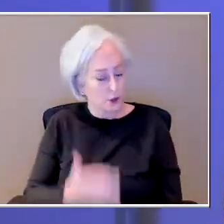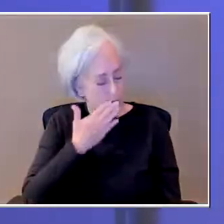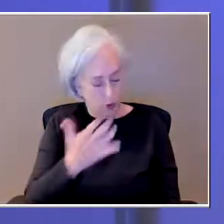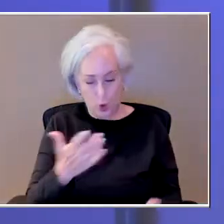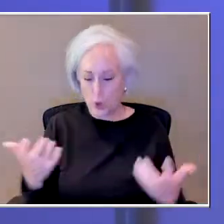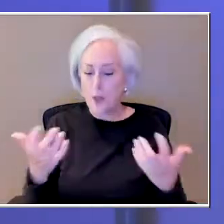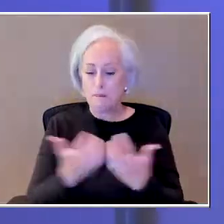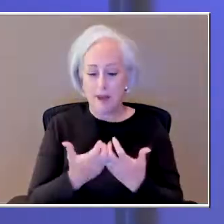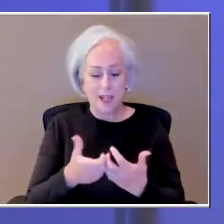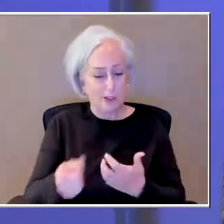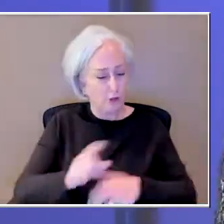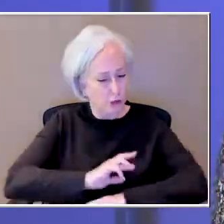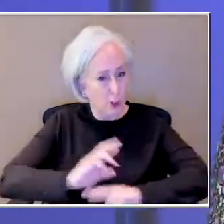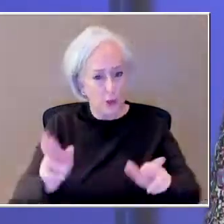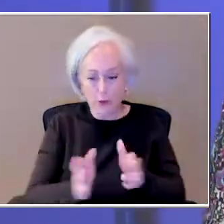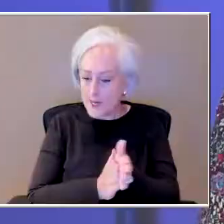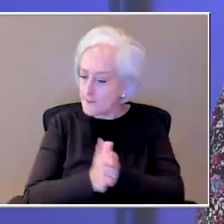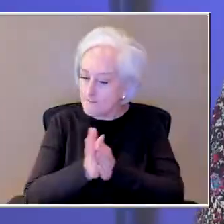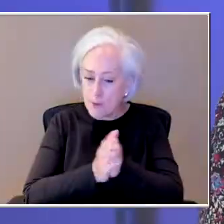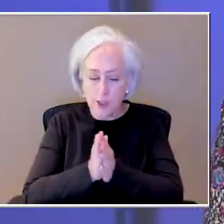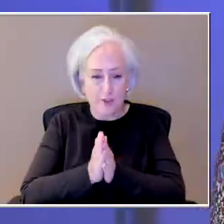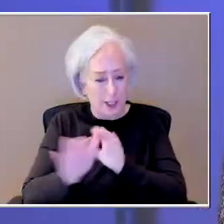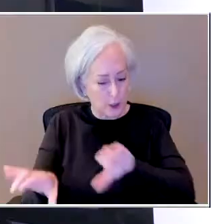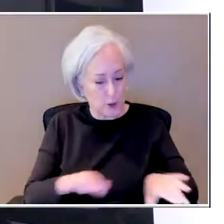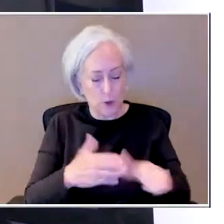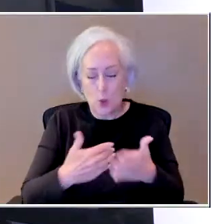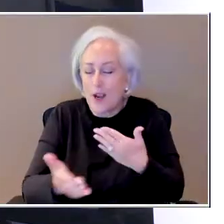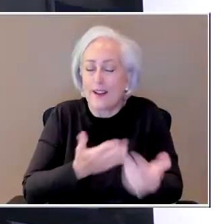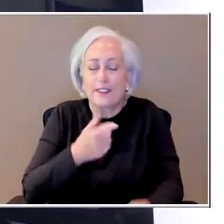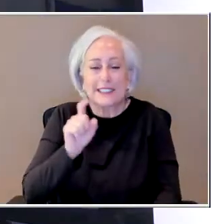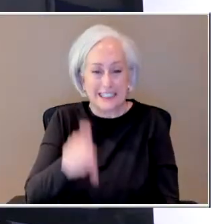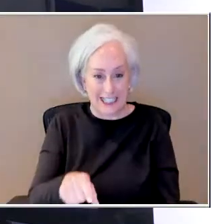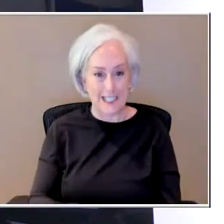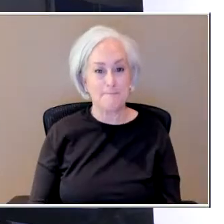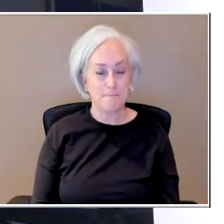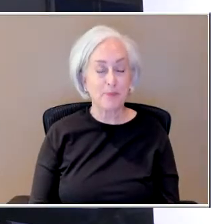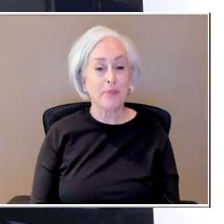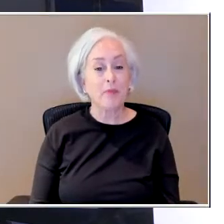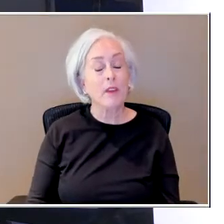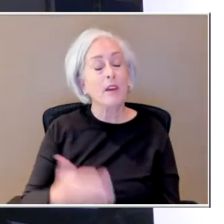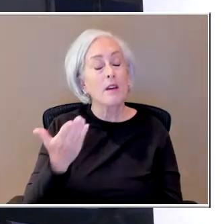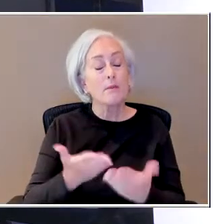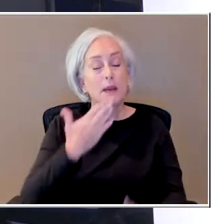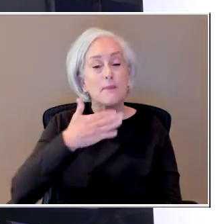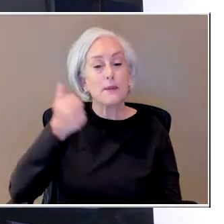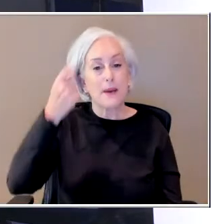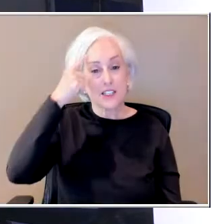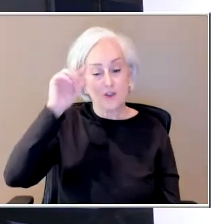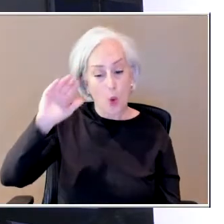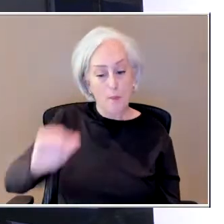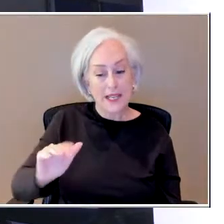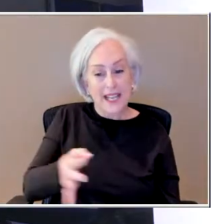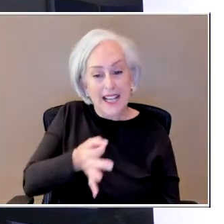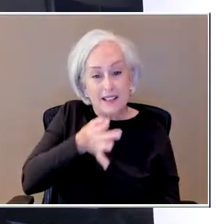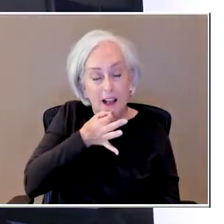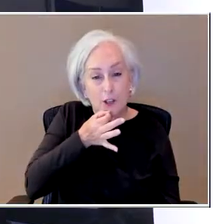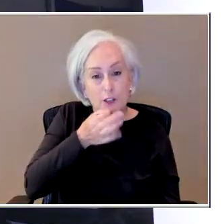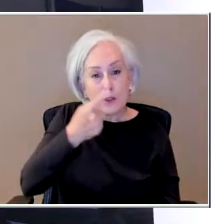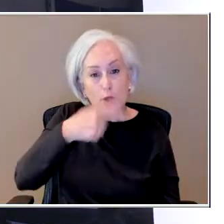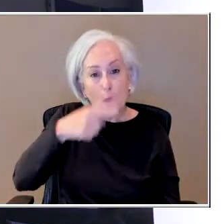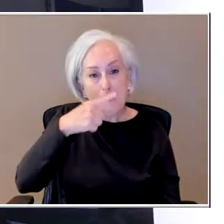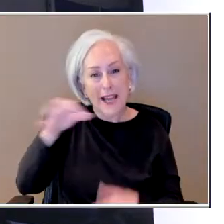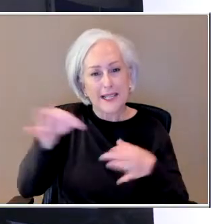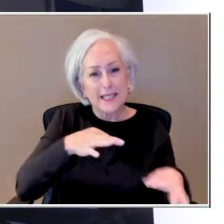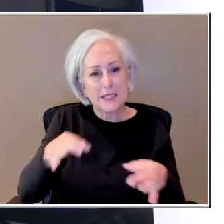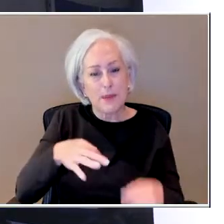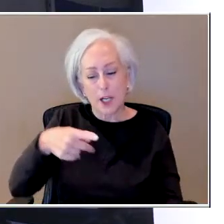to do, to help him. Now, this question may be best for a pediatric expert, but Dr. Coomer, can you explain what prune belly syndrome is and